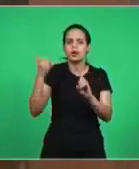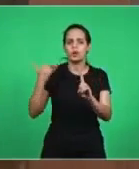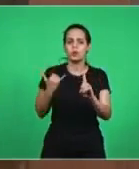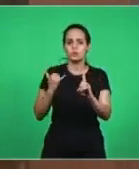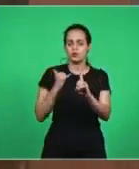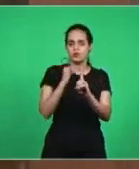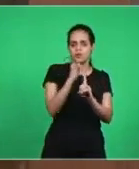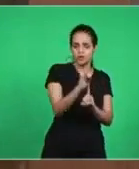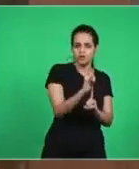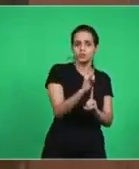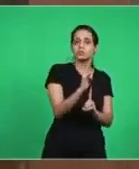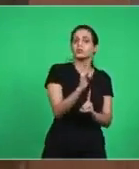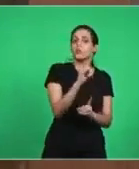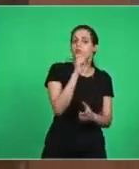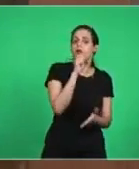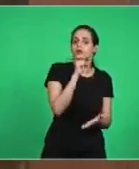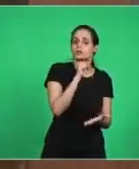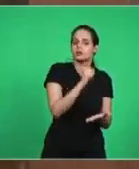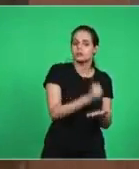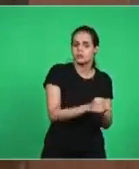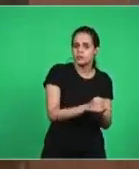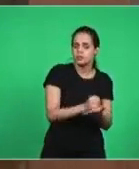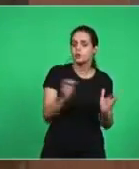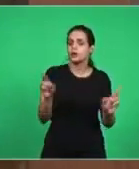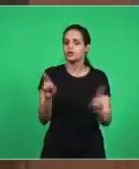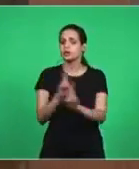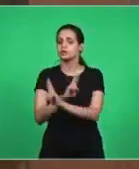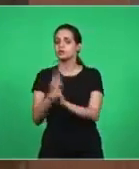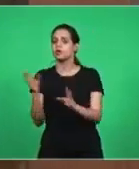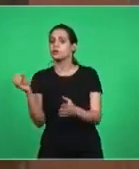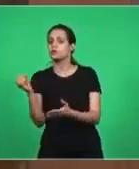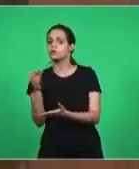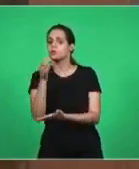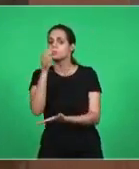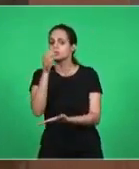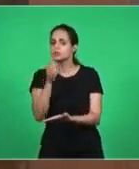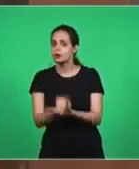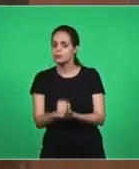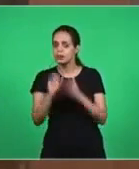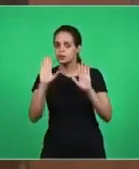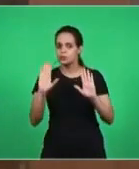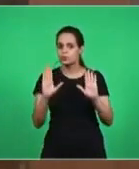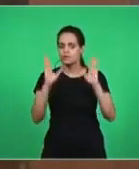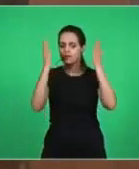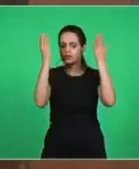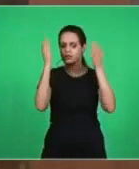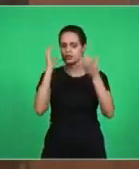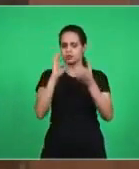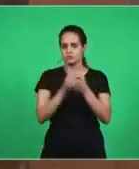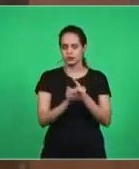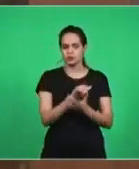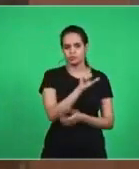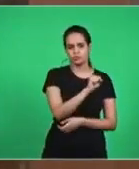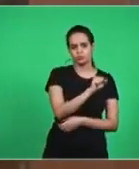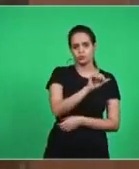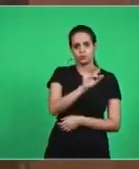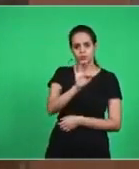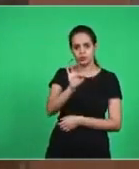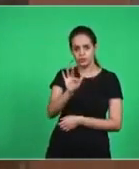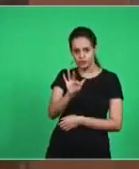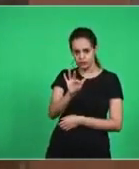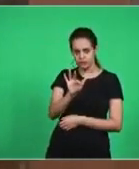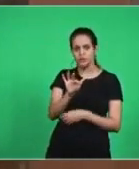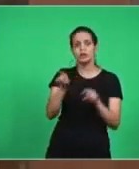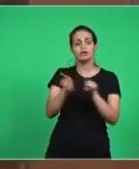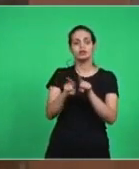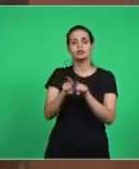Testament with what the moment of the wedding. So he's speaking about the life of the Lord Jesus in Zephaniah, and now we're going to speak